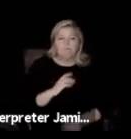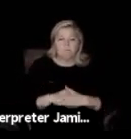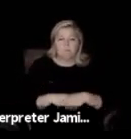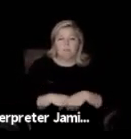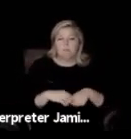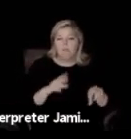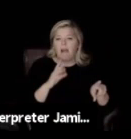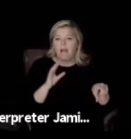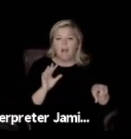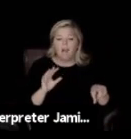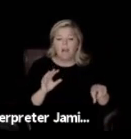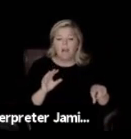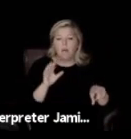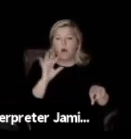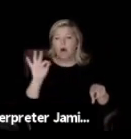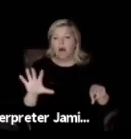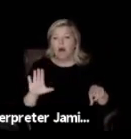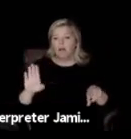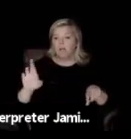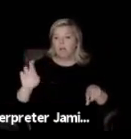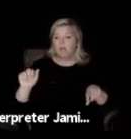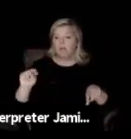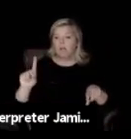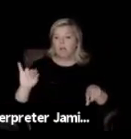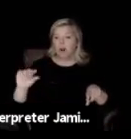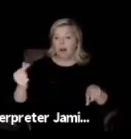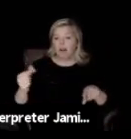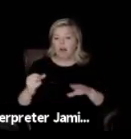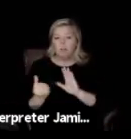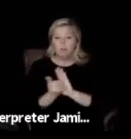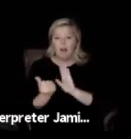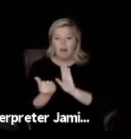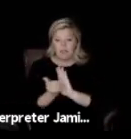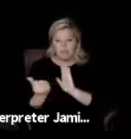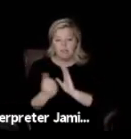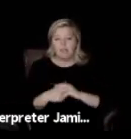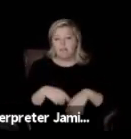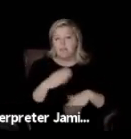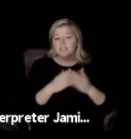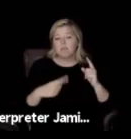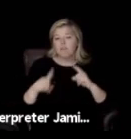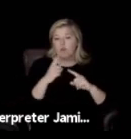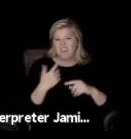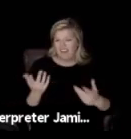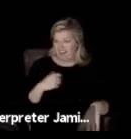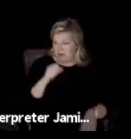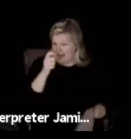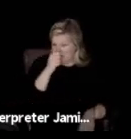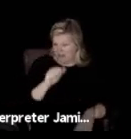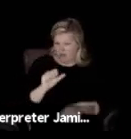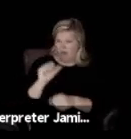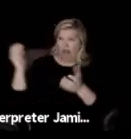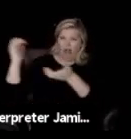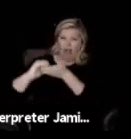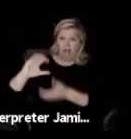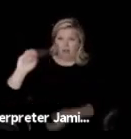some stuff about branding in here as well. So there'll be some nuggets for those of you who say no, I'm not interested in working with corporations. Thank you,